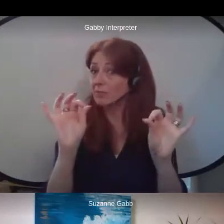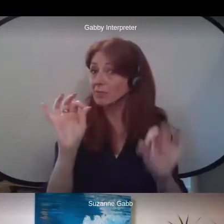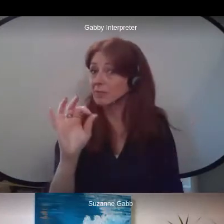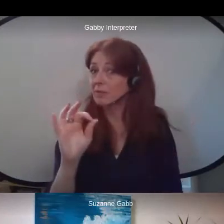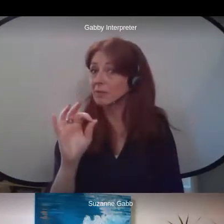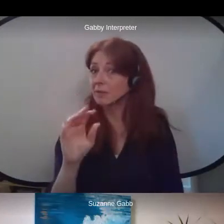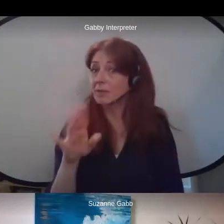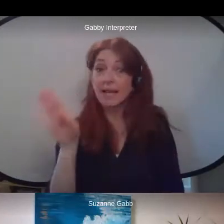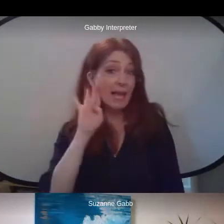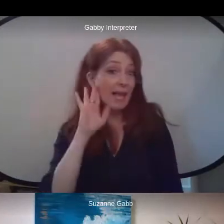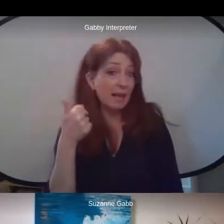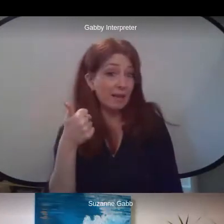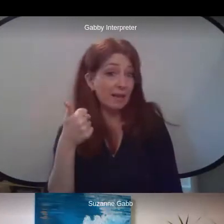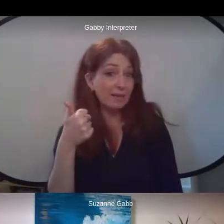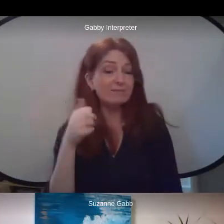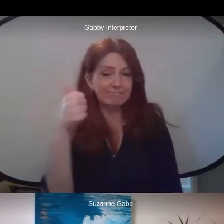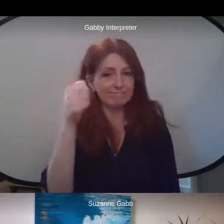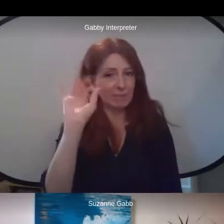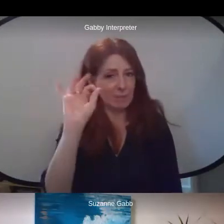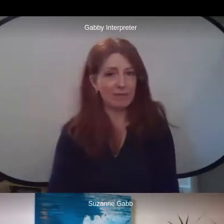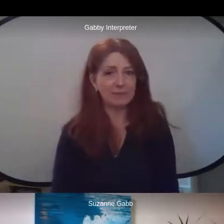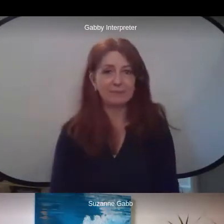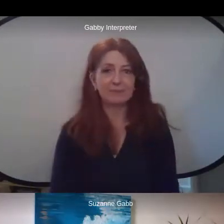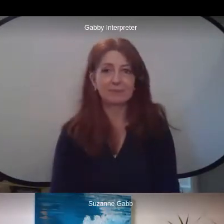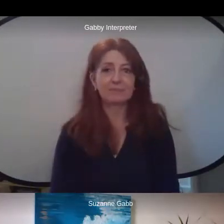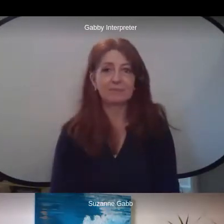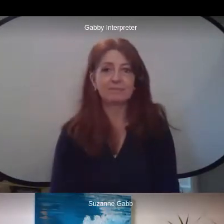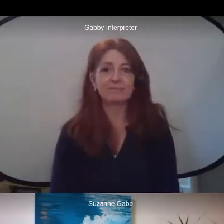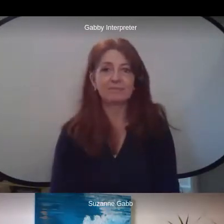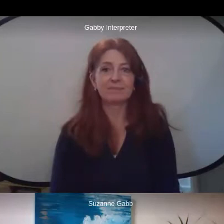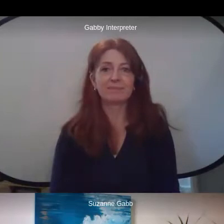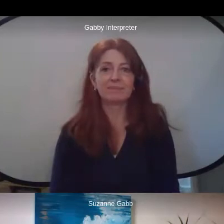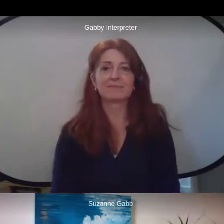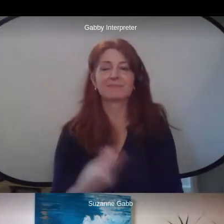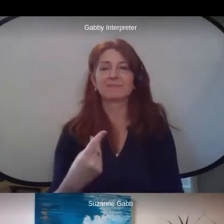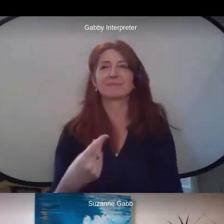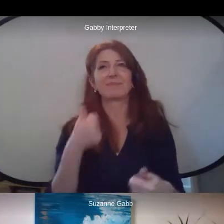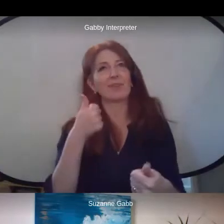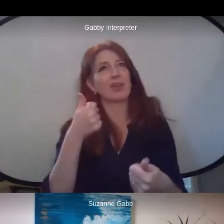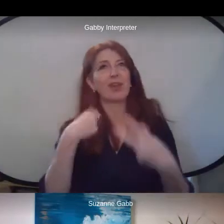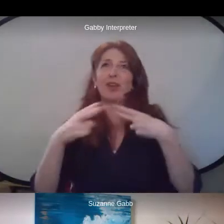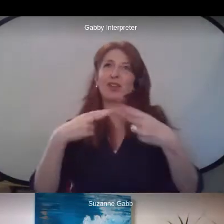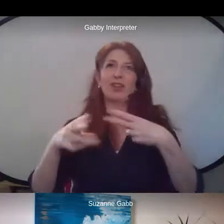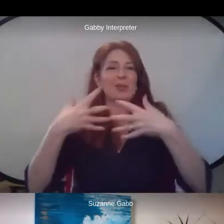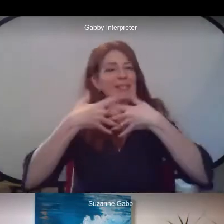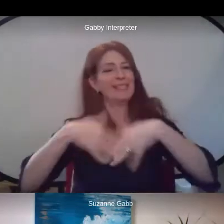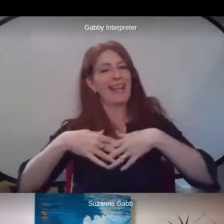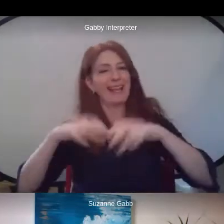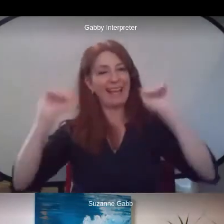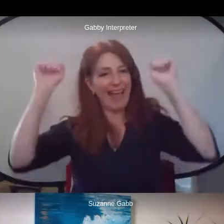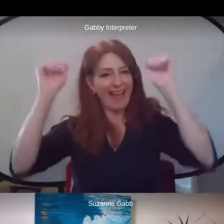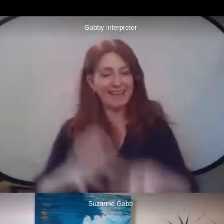Can you hear me now? Good. But that's a really good use of tech, isn't it? When I stop you. Hey. I think building